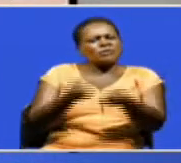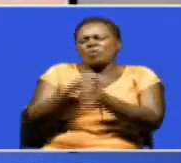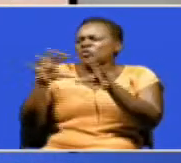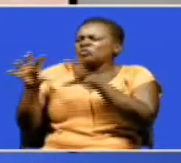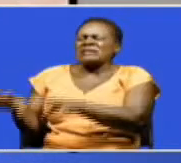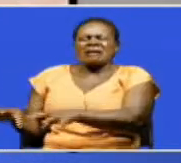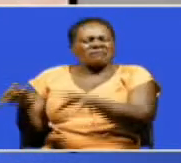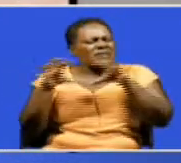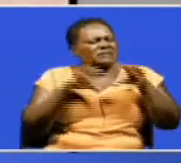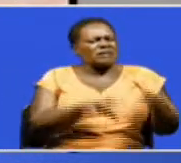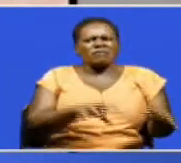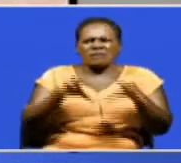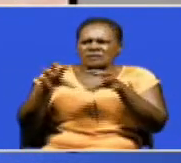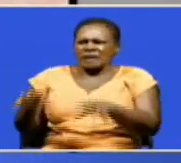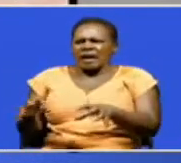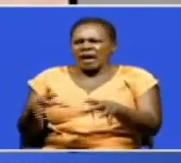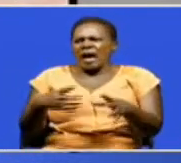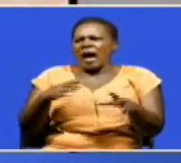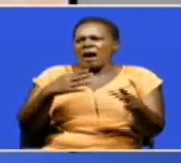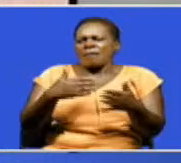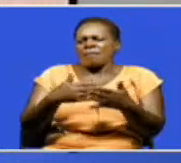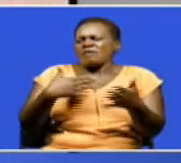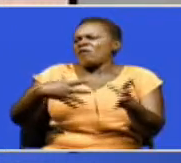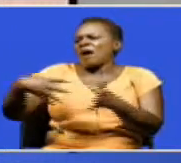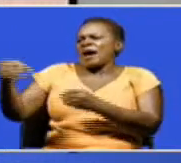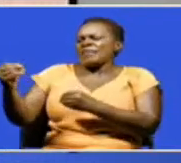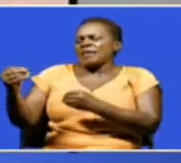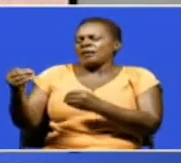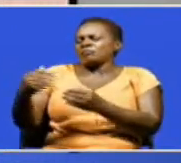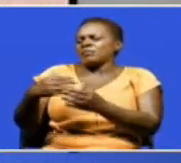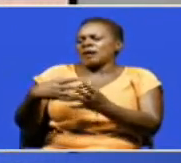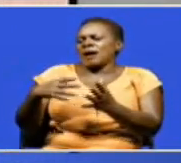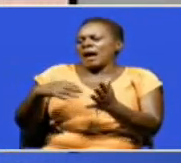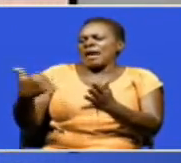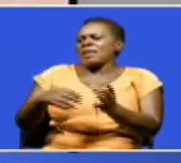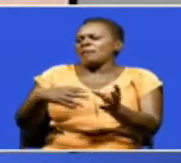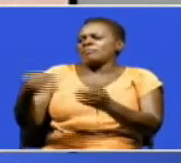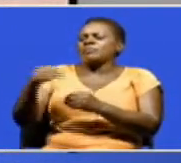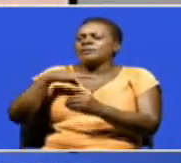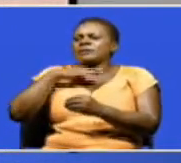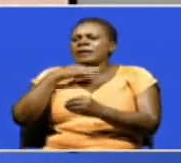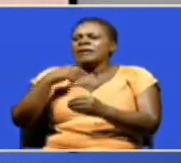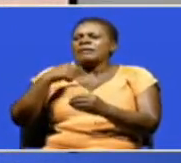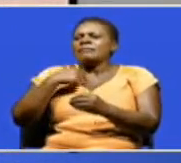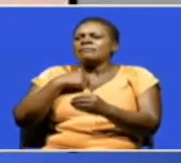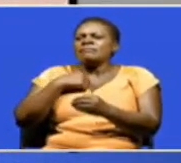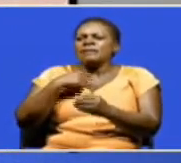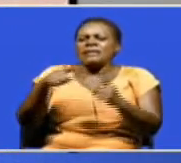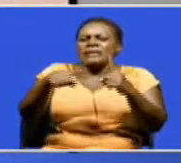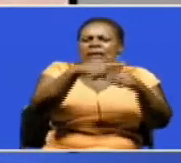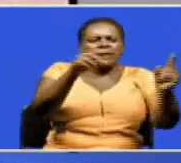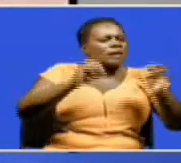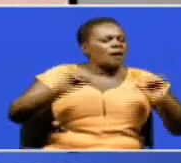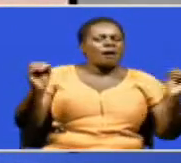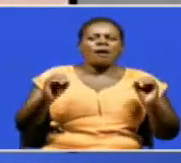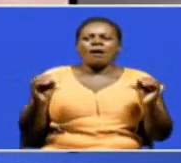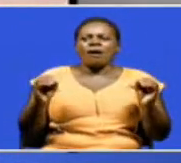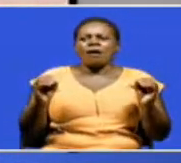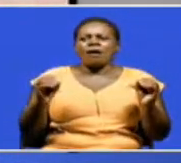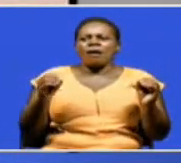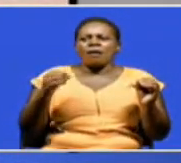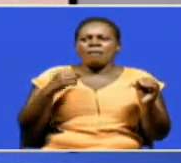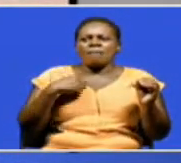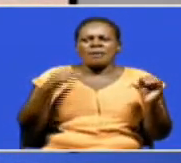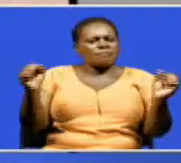tunateseka, wengine wanaenda kabla wauwe ama they commit suicide. Mimi siasani kuwa mtu na